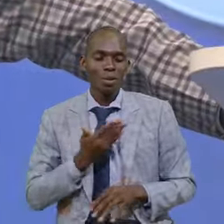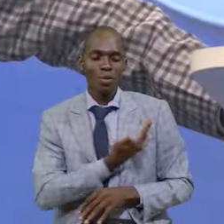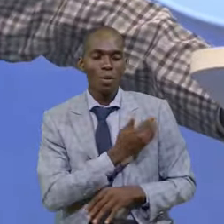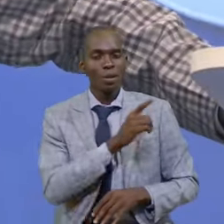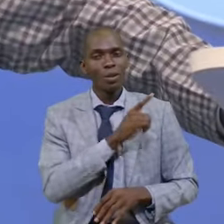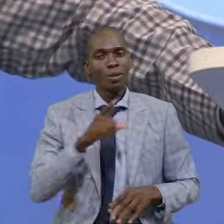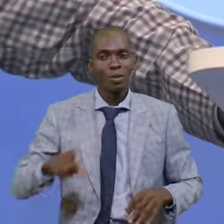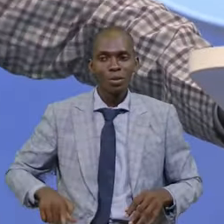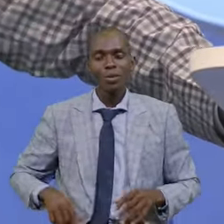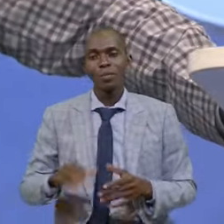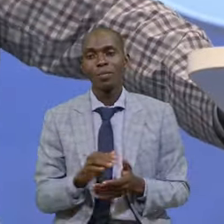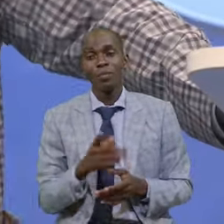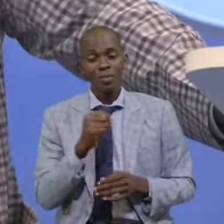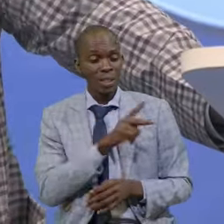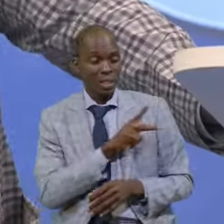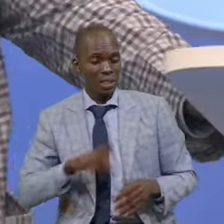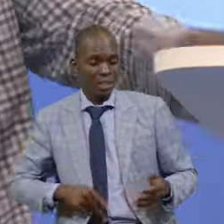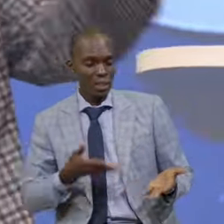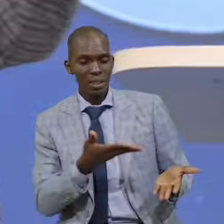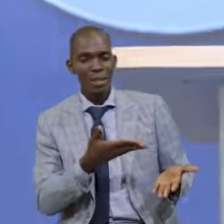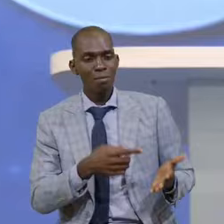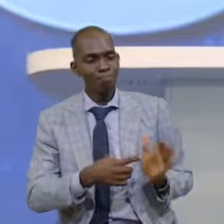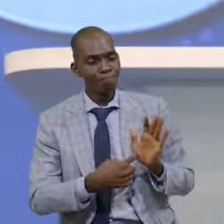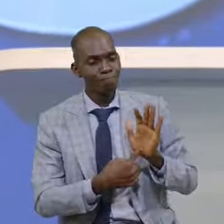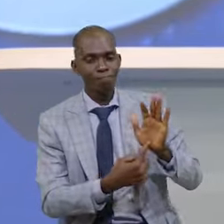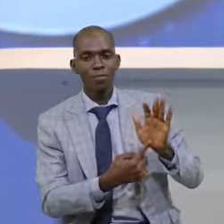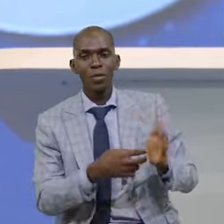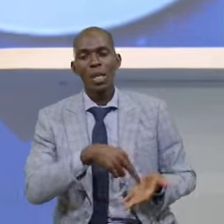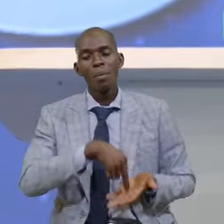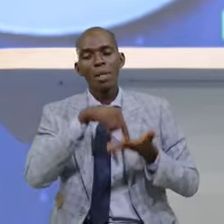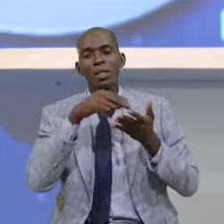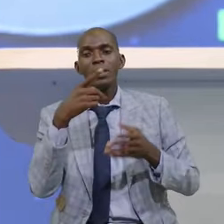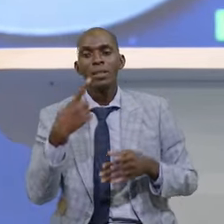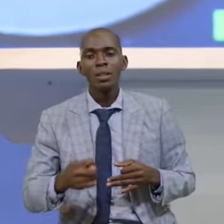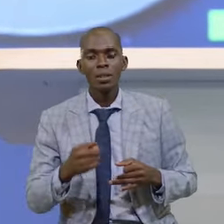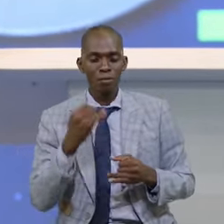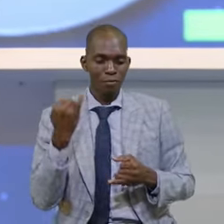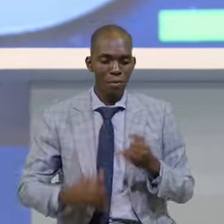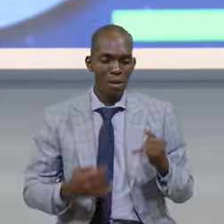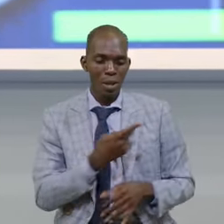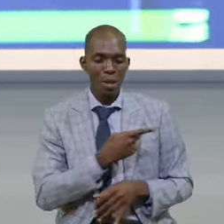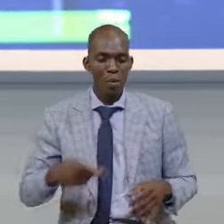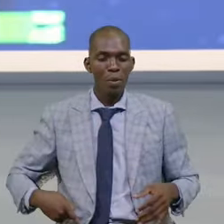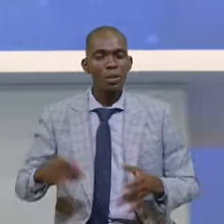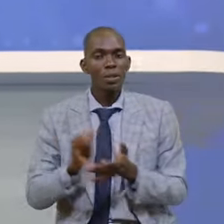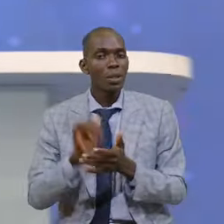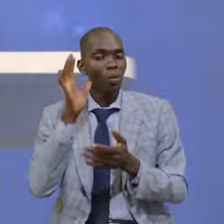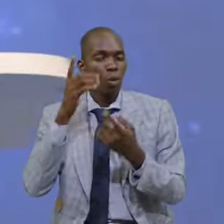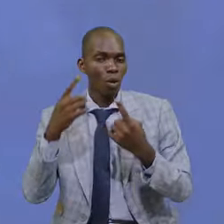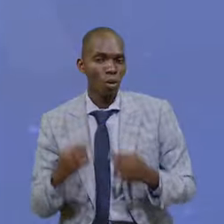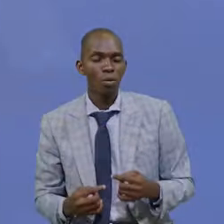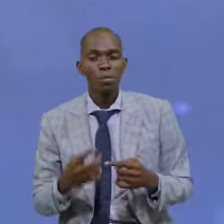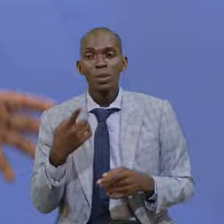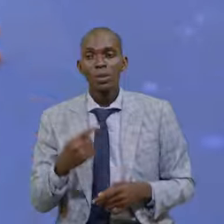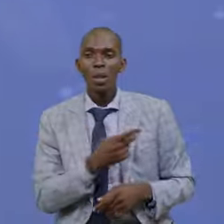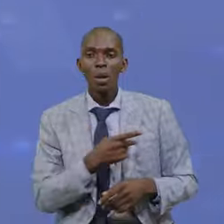there represented the prince, the final prince that will come. The prince of peace, the prince